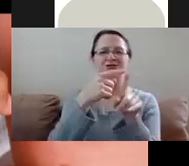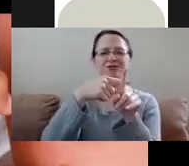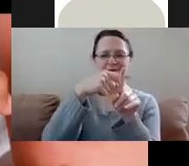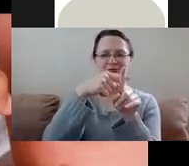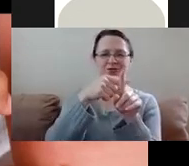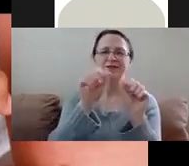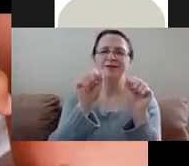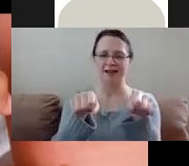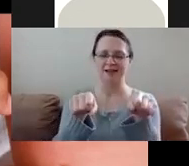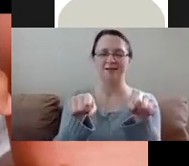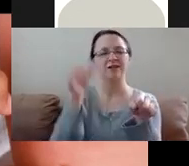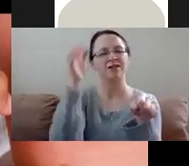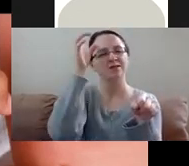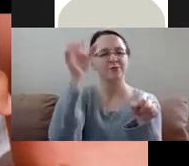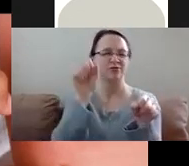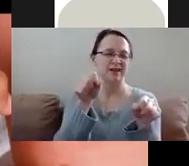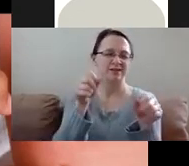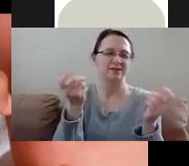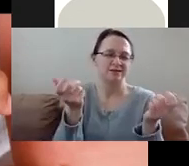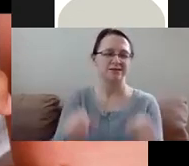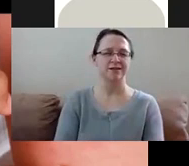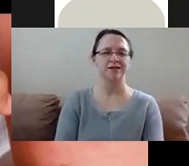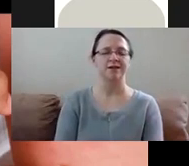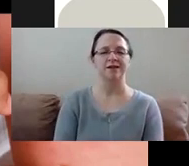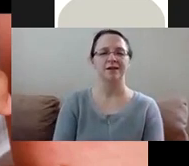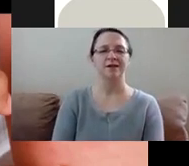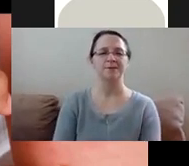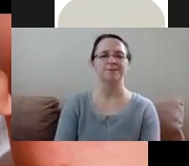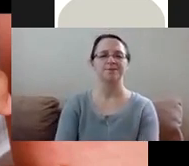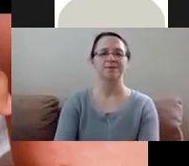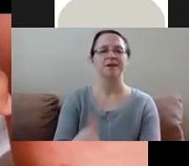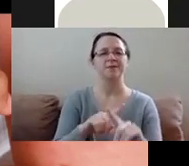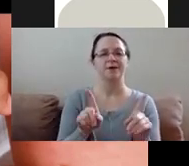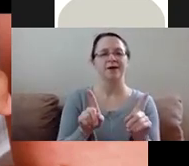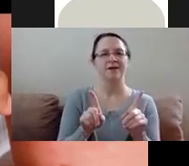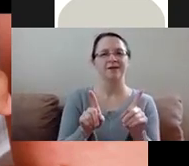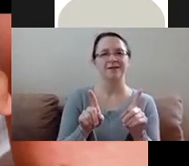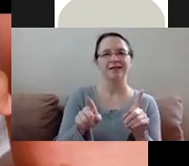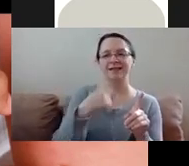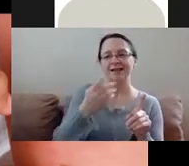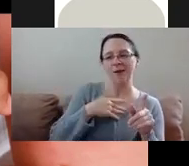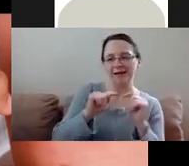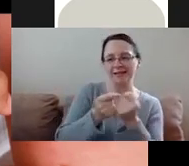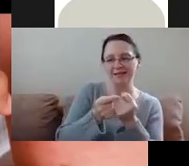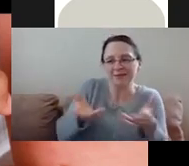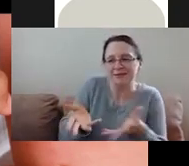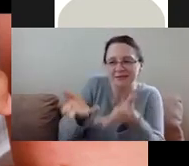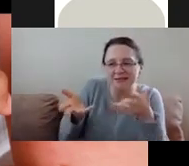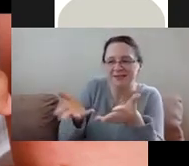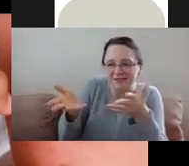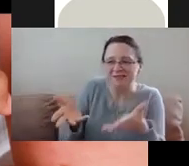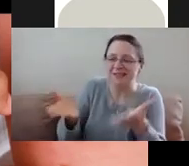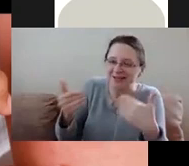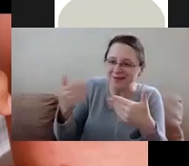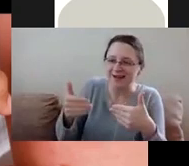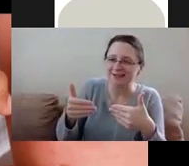principle. It's just that I need you to motivate my team enough that this is a really hard problem, that you